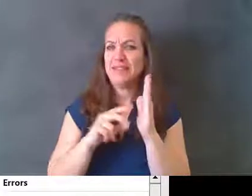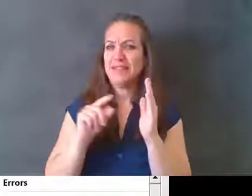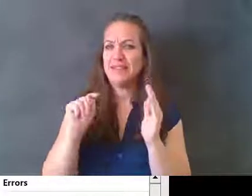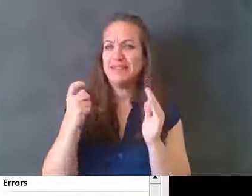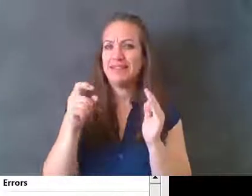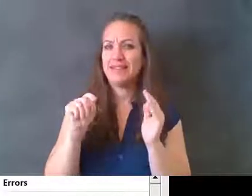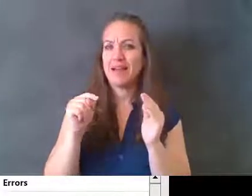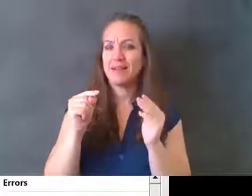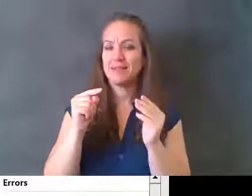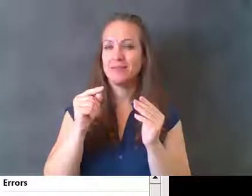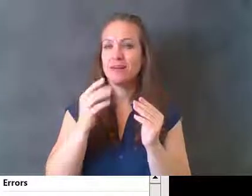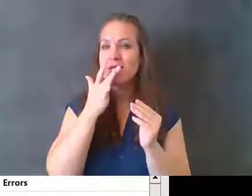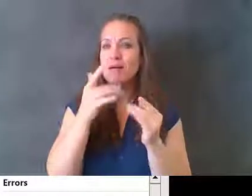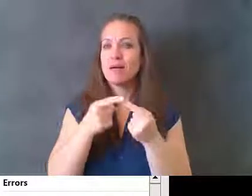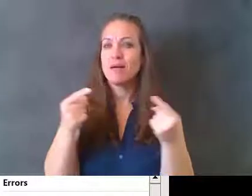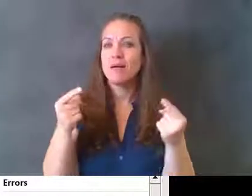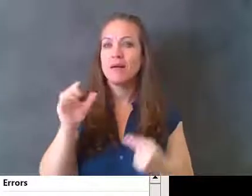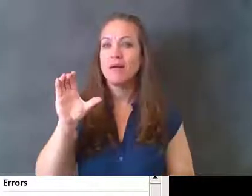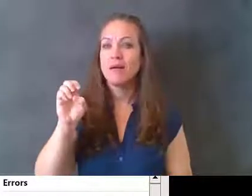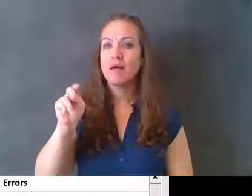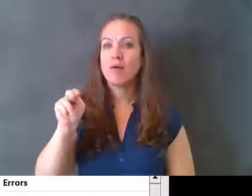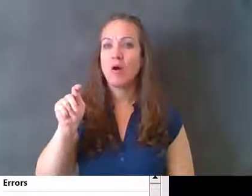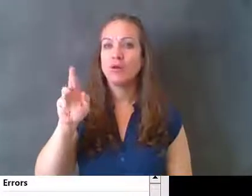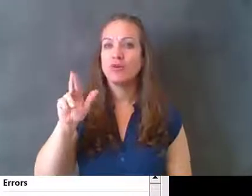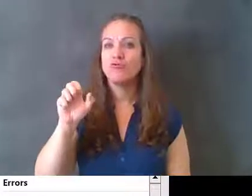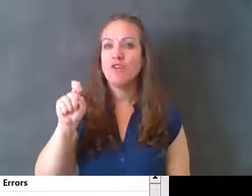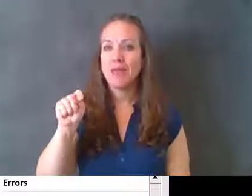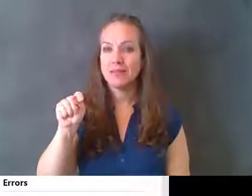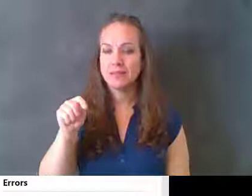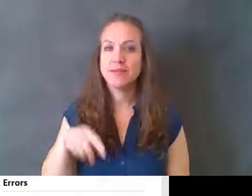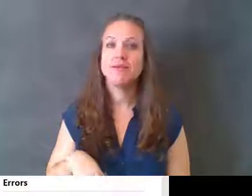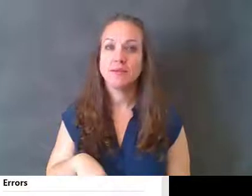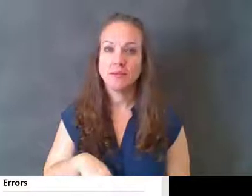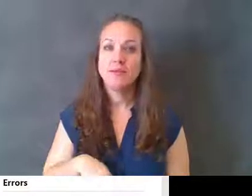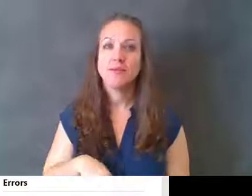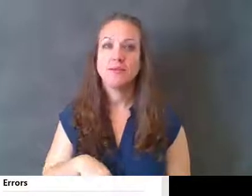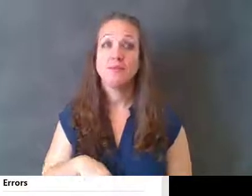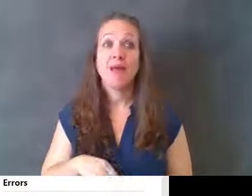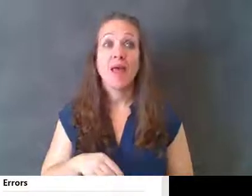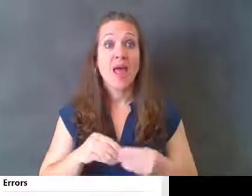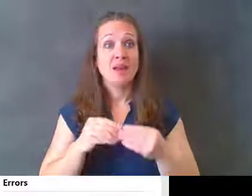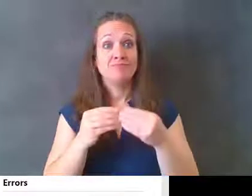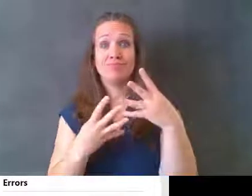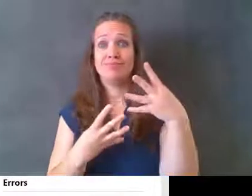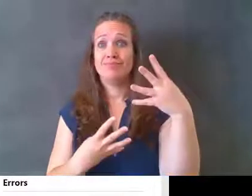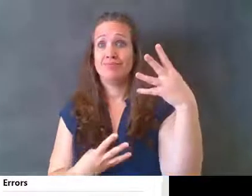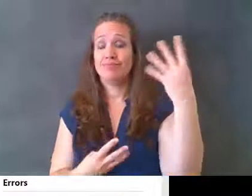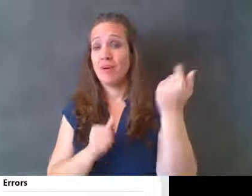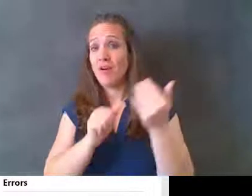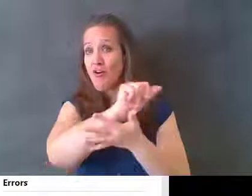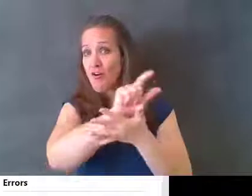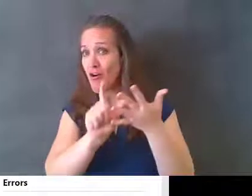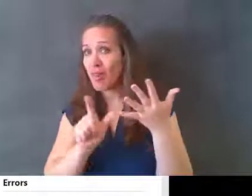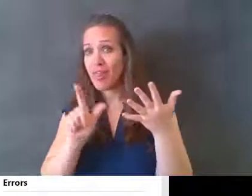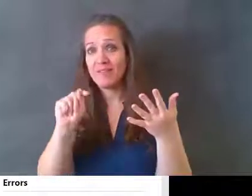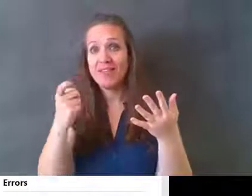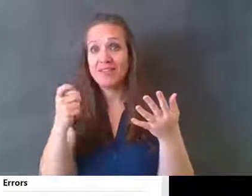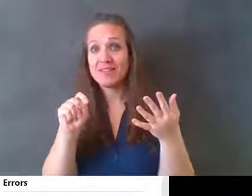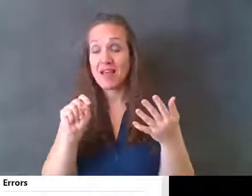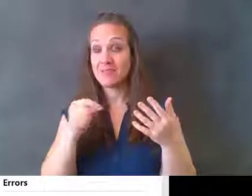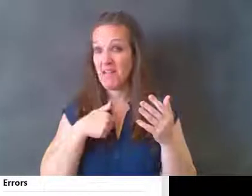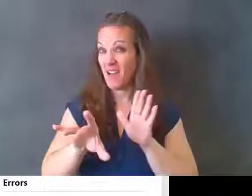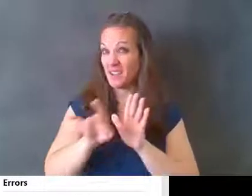and it's telling me the places in my document that are hard to read, and it's all of this text here that I have just in red.